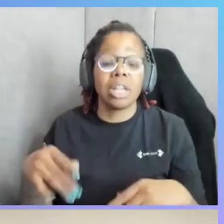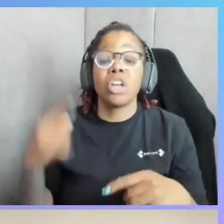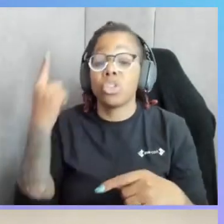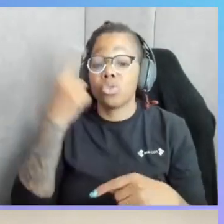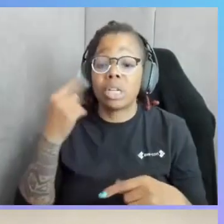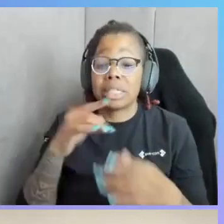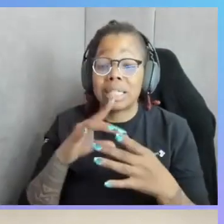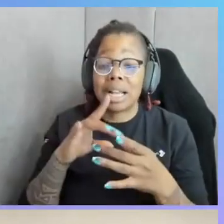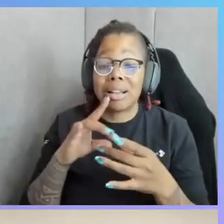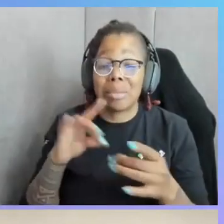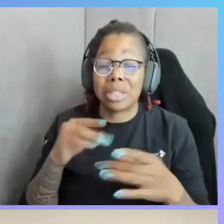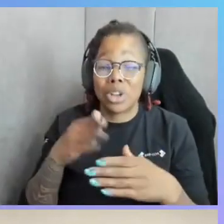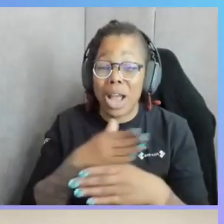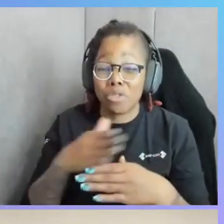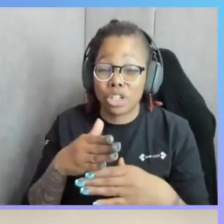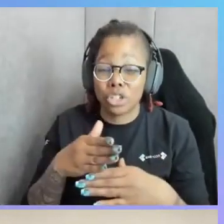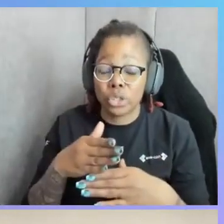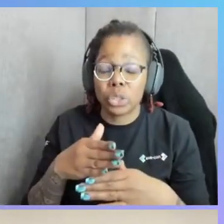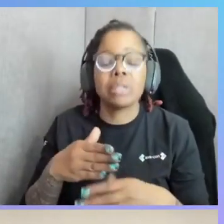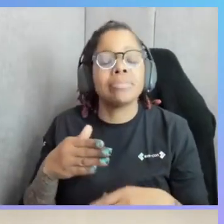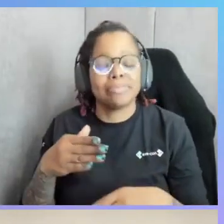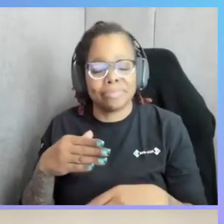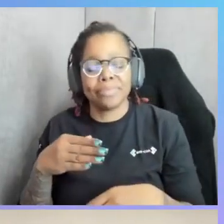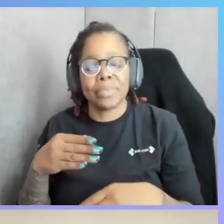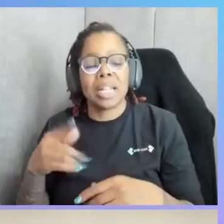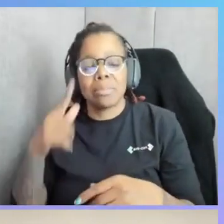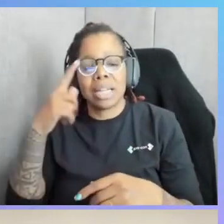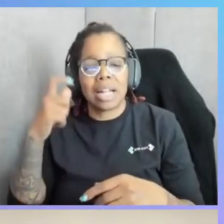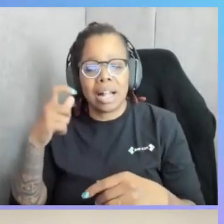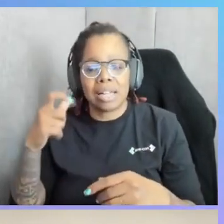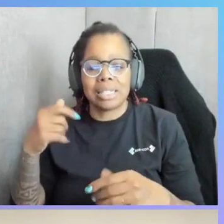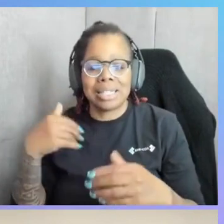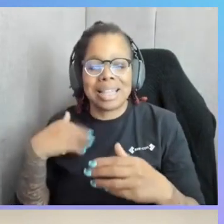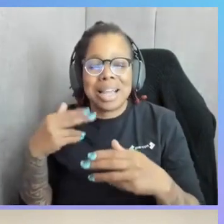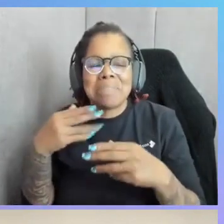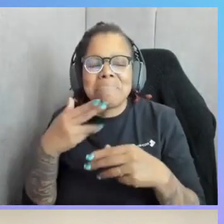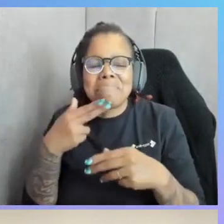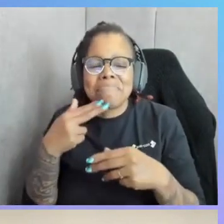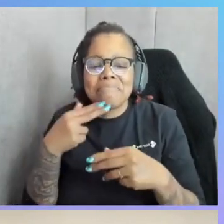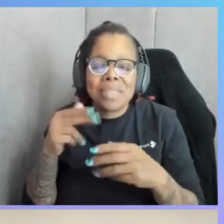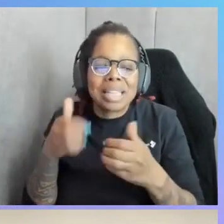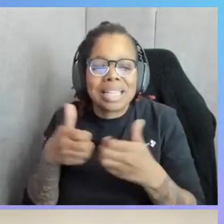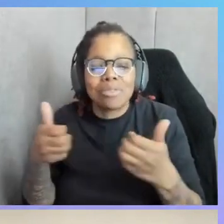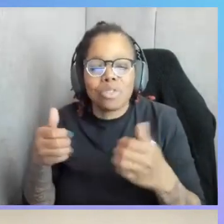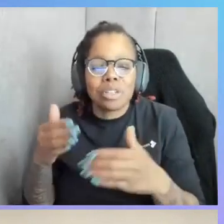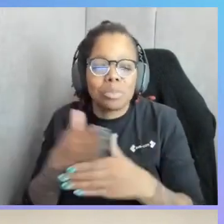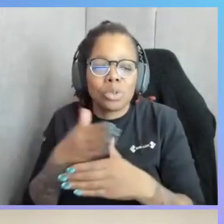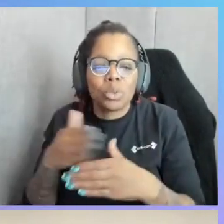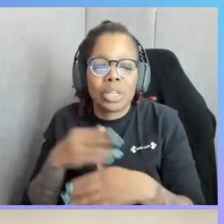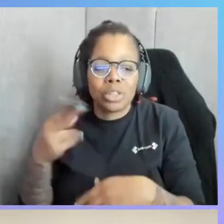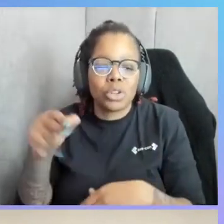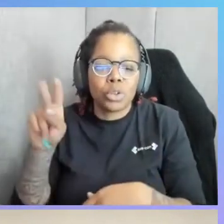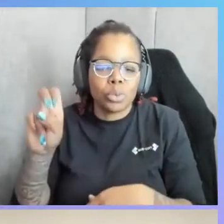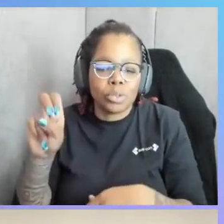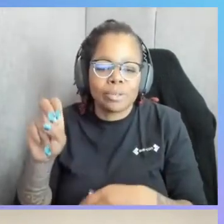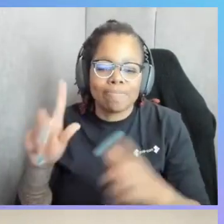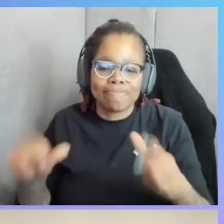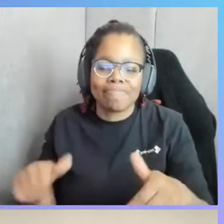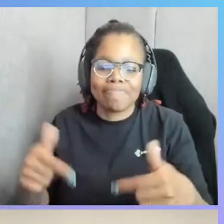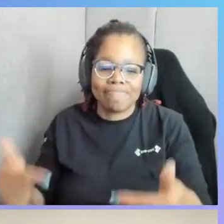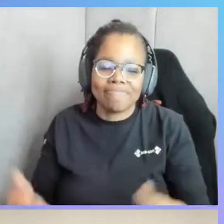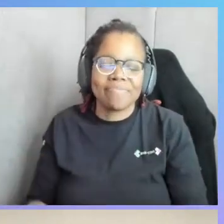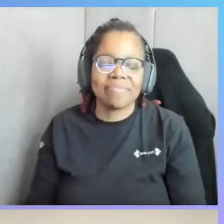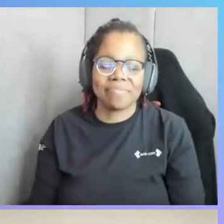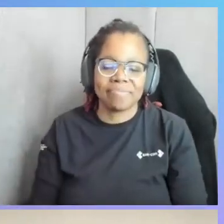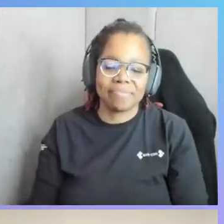say average is because of the said nominal difference between the hues. All right,